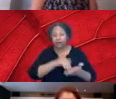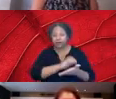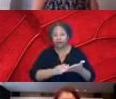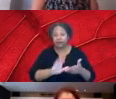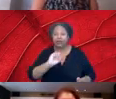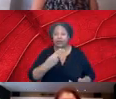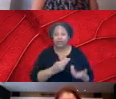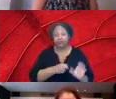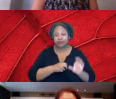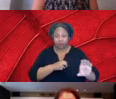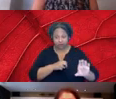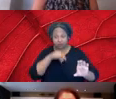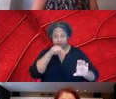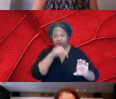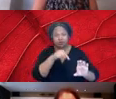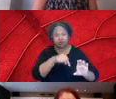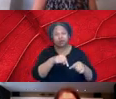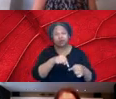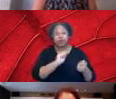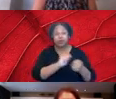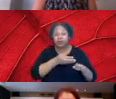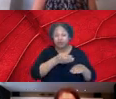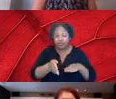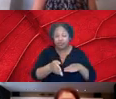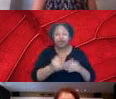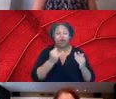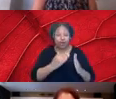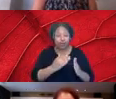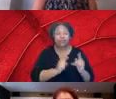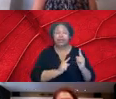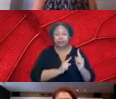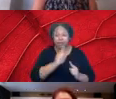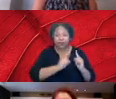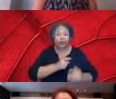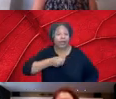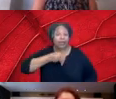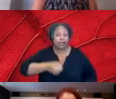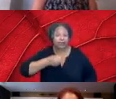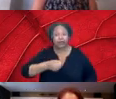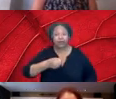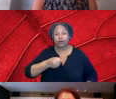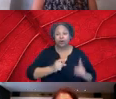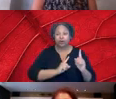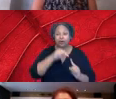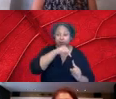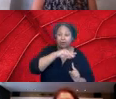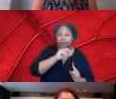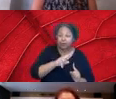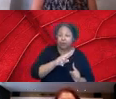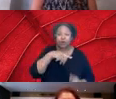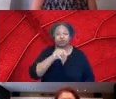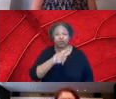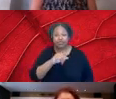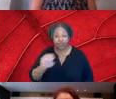prize with professional artist, mentor, elder, or mentee protege designated by